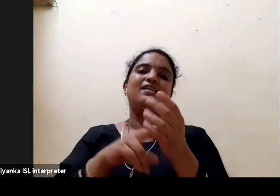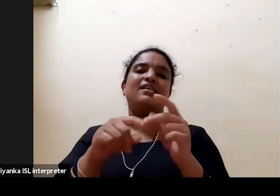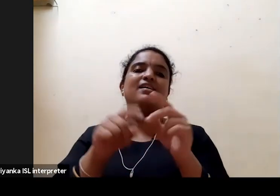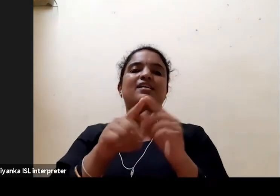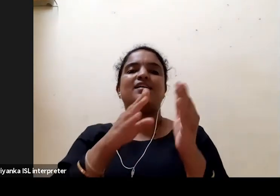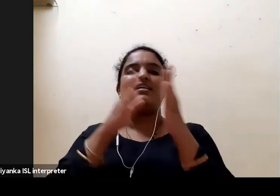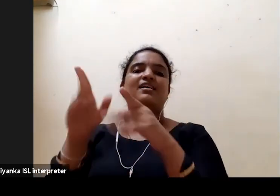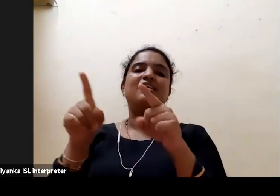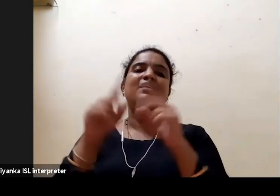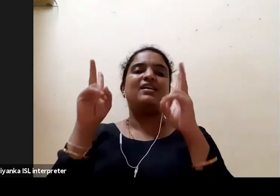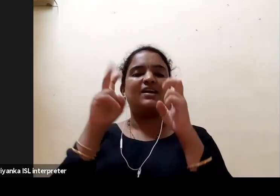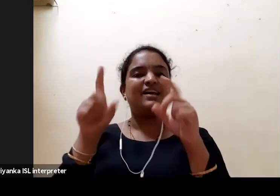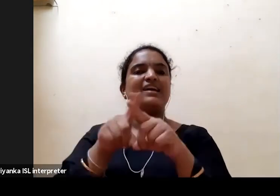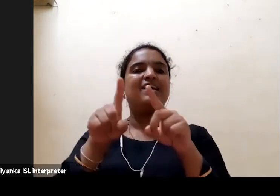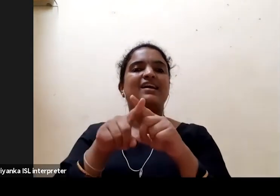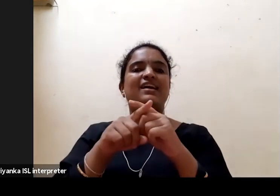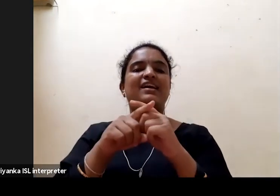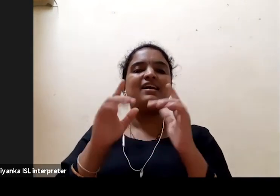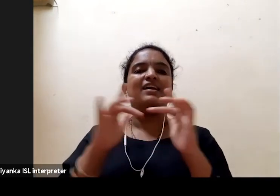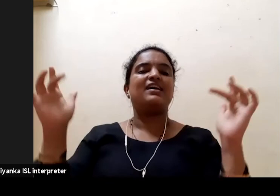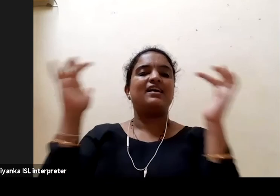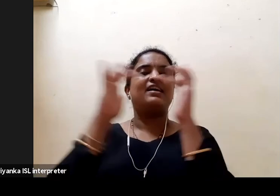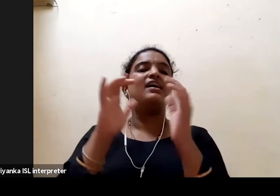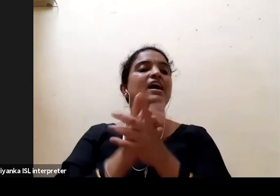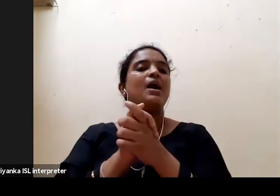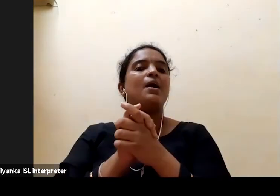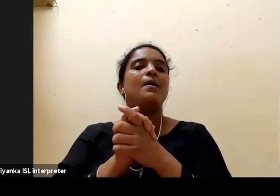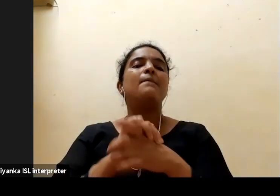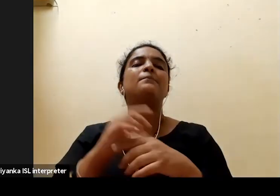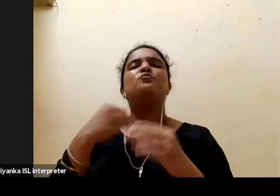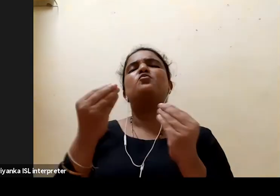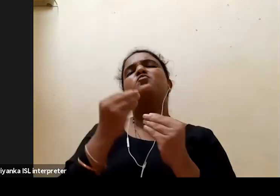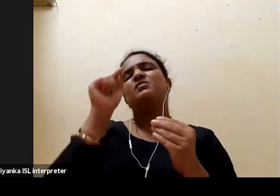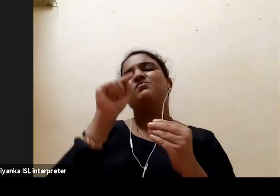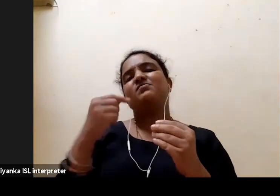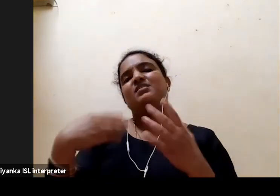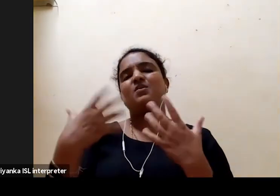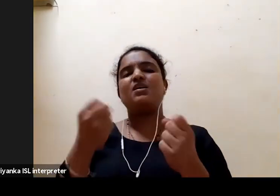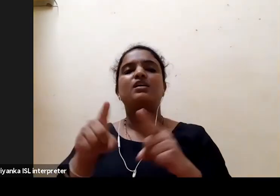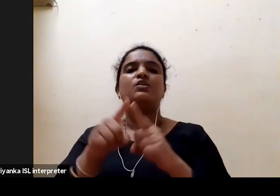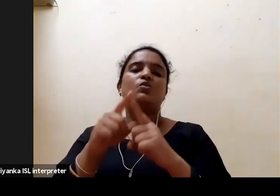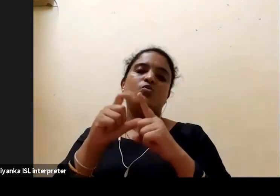another webinar altogether. I'll give you a few things that I do.